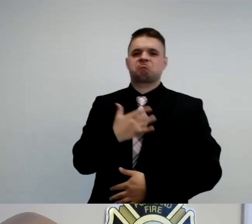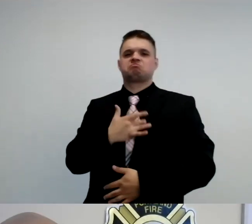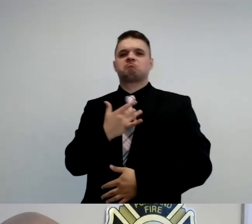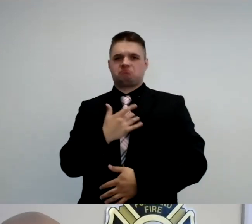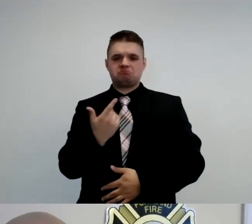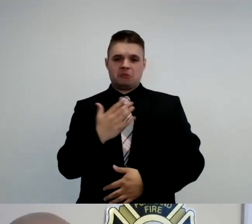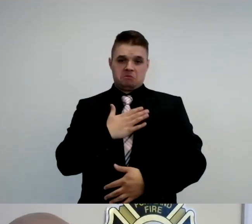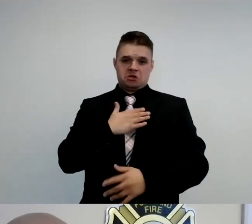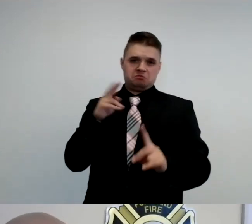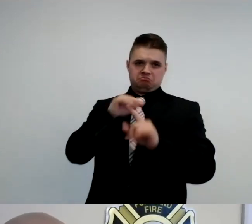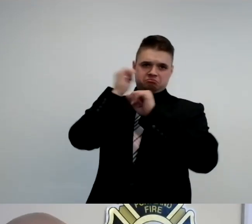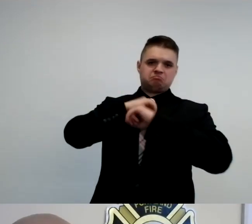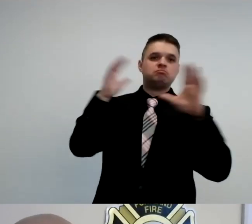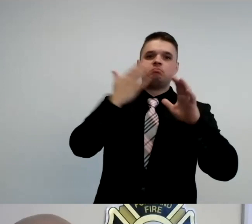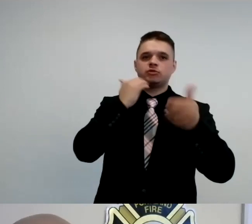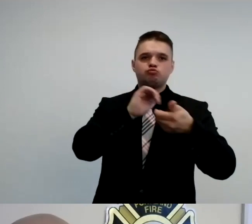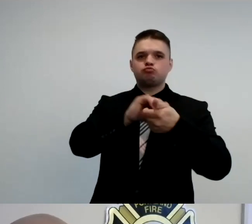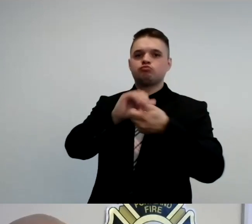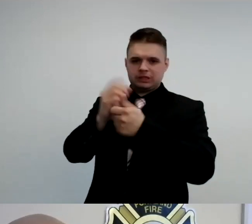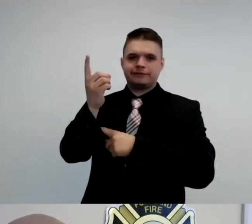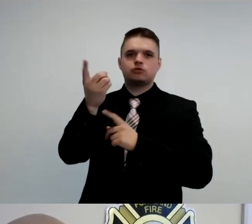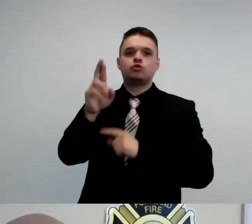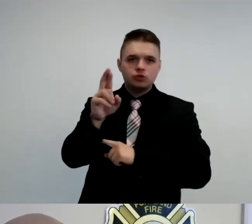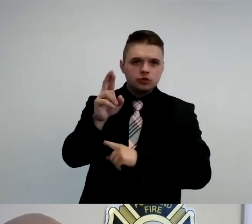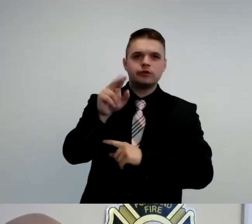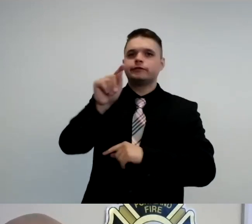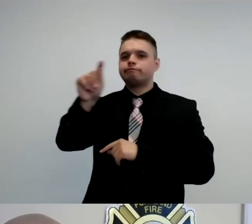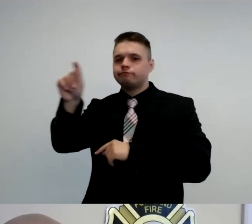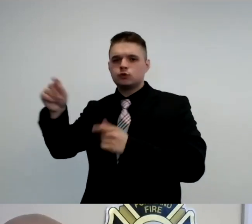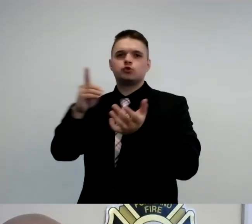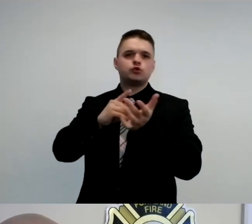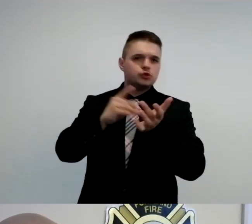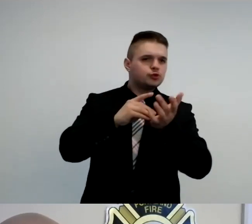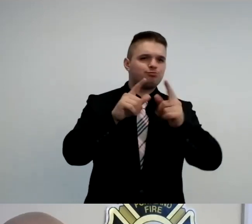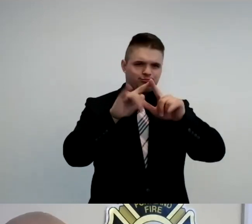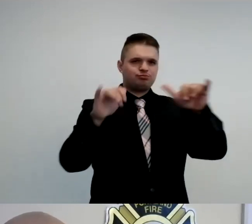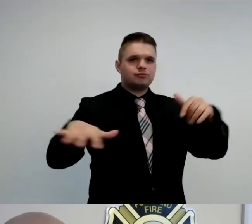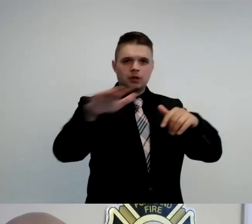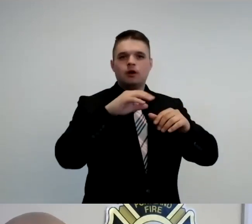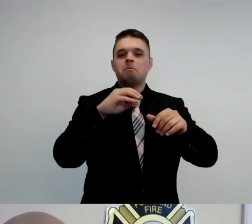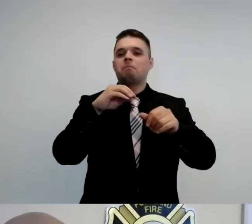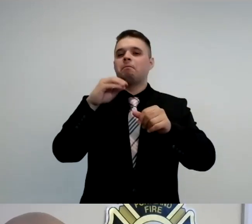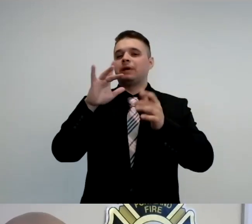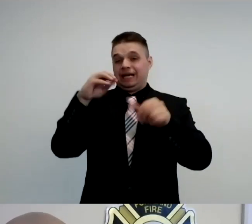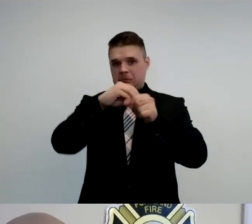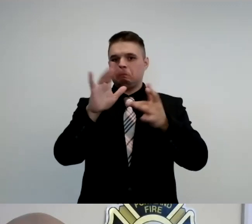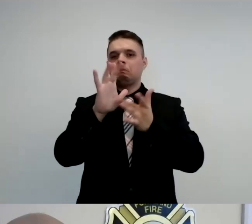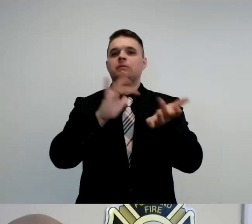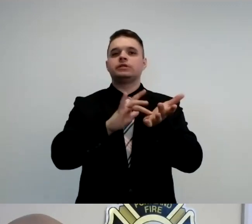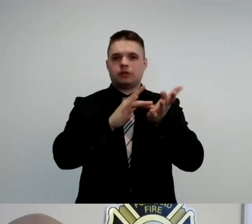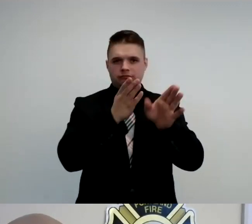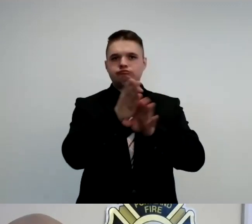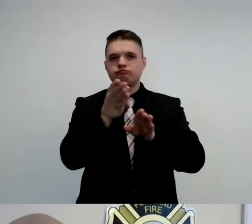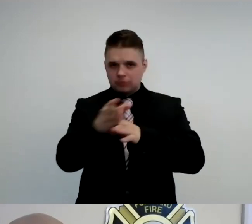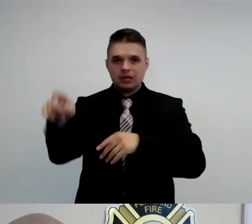partner, Dr. Ju, as well as all of the medical directors in our system for all of our EMS agencies